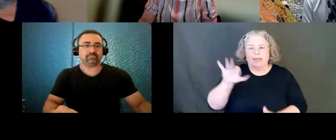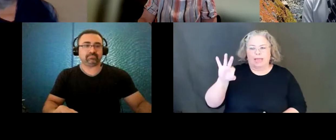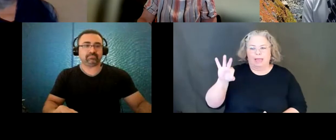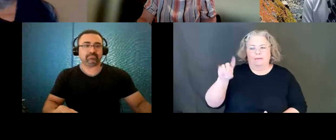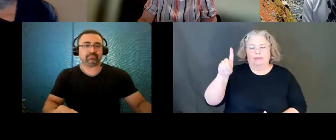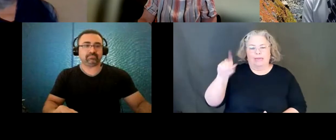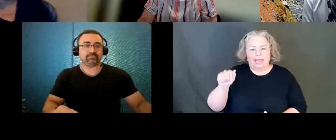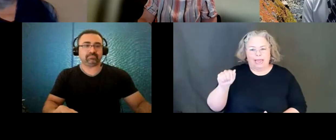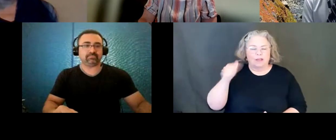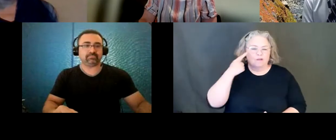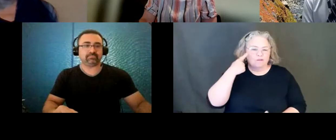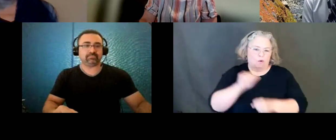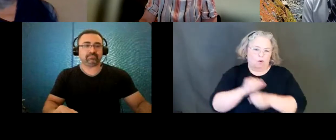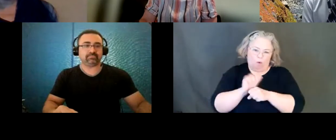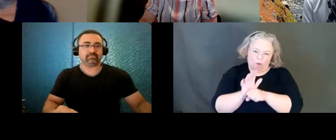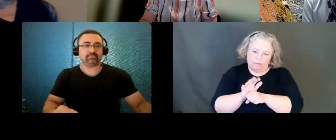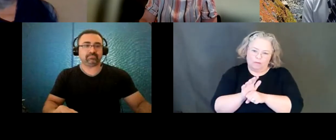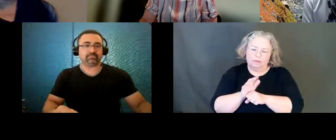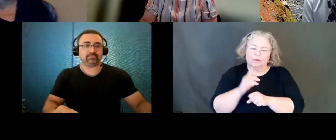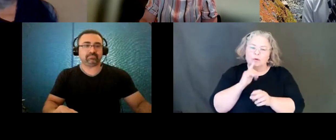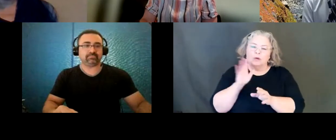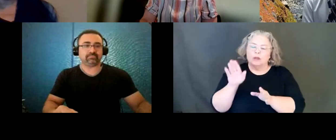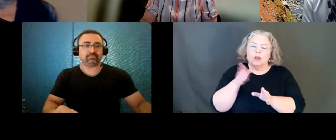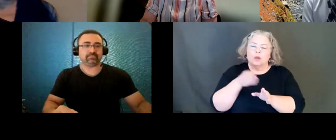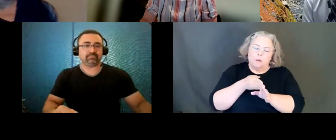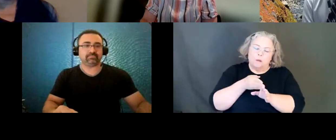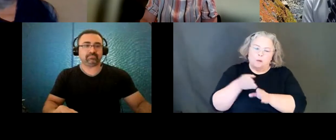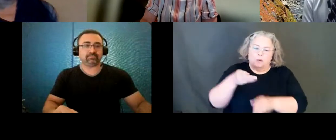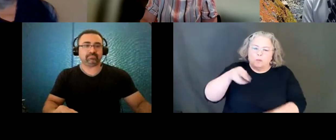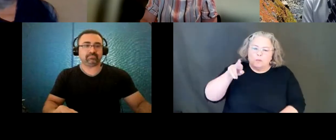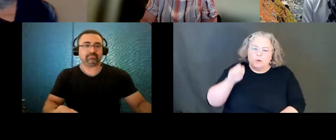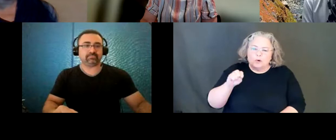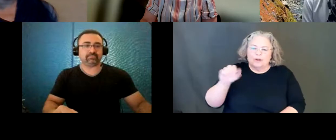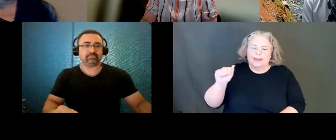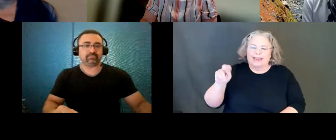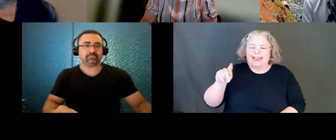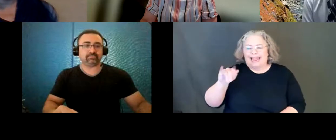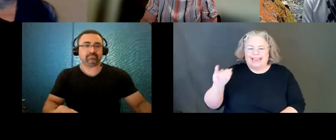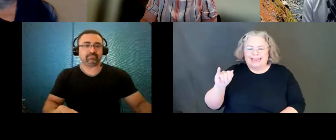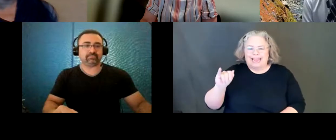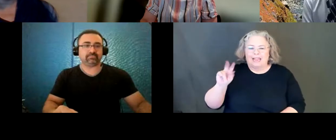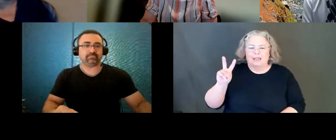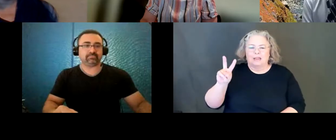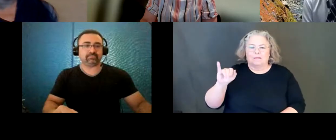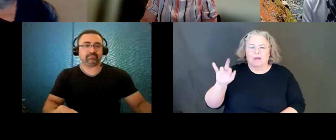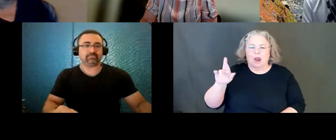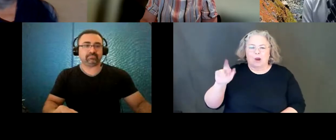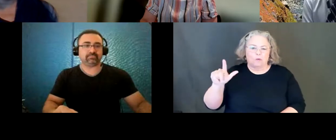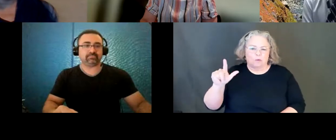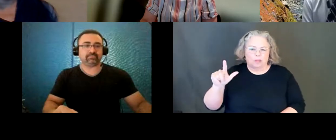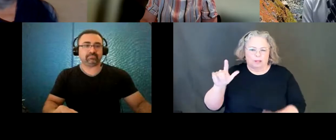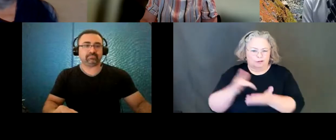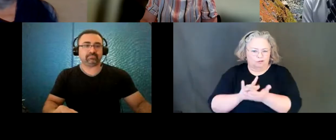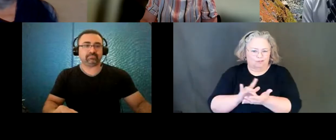Or at least the only pure antiviral drug. And I'll mention an alternative also